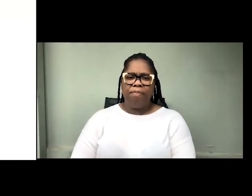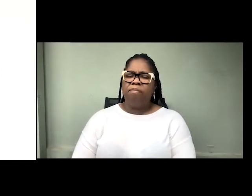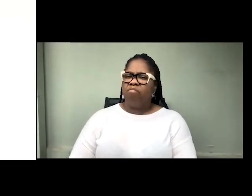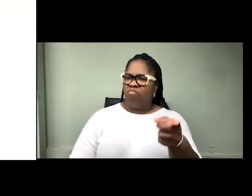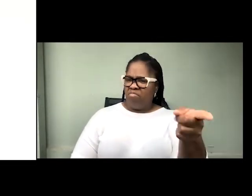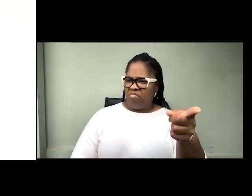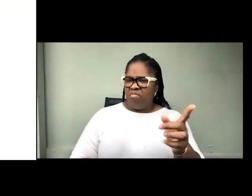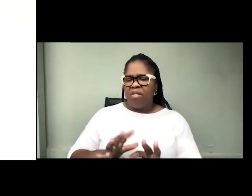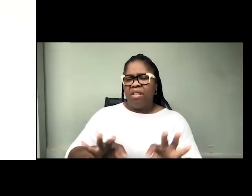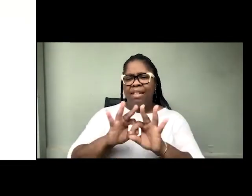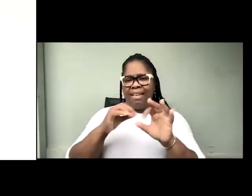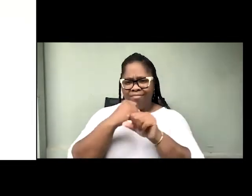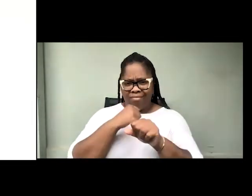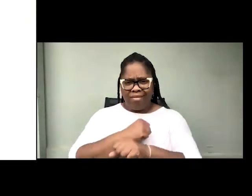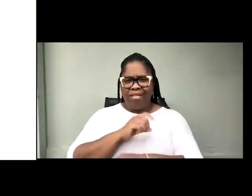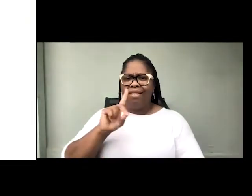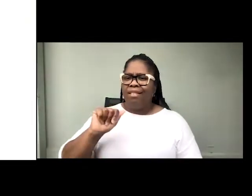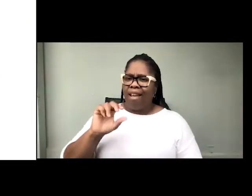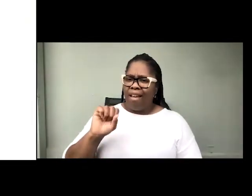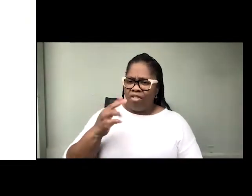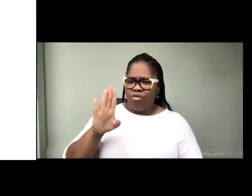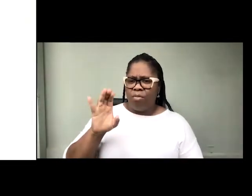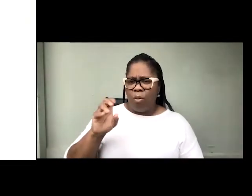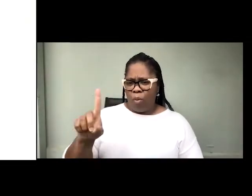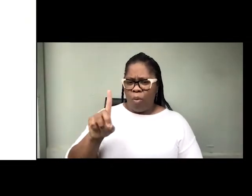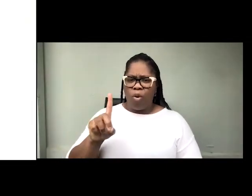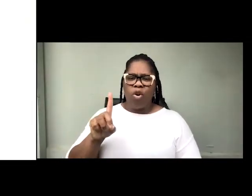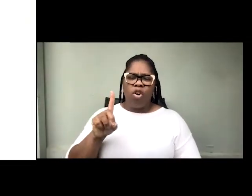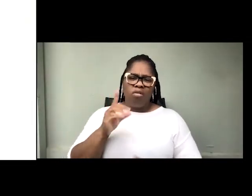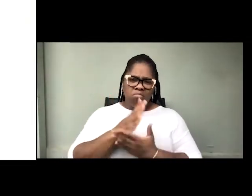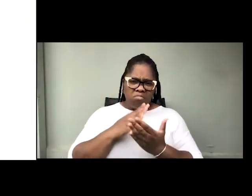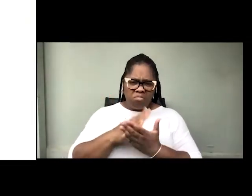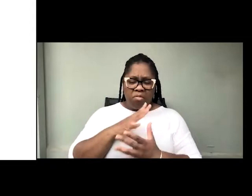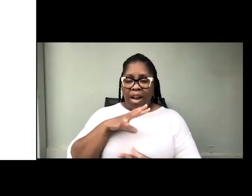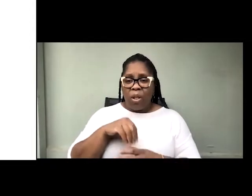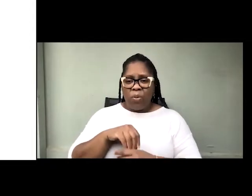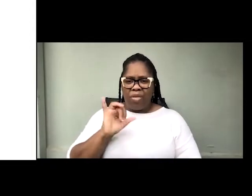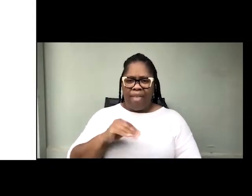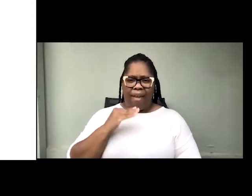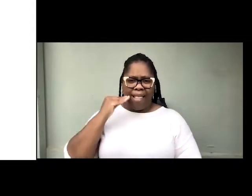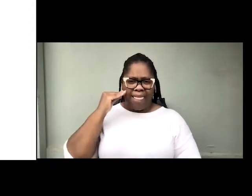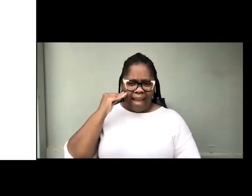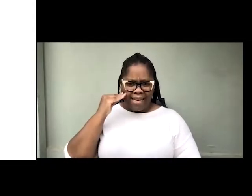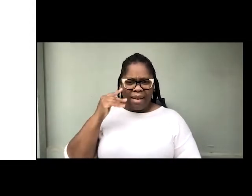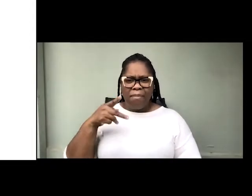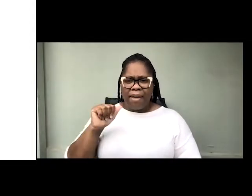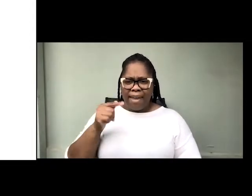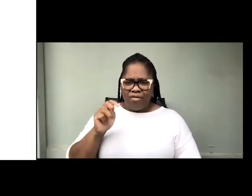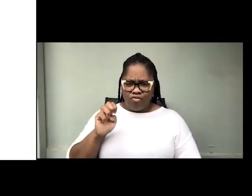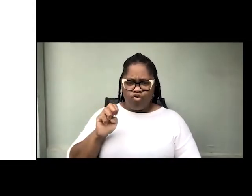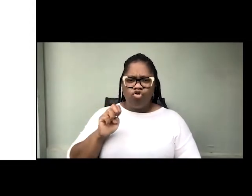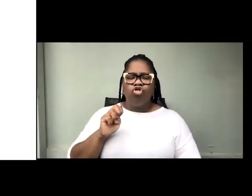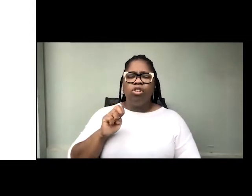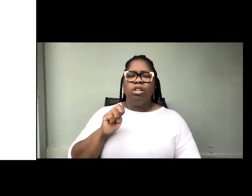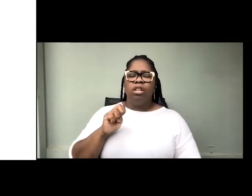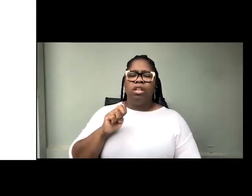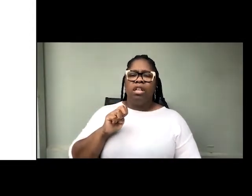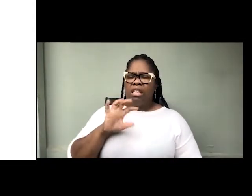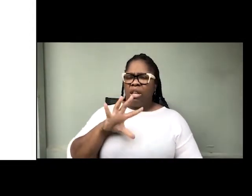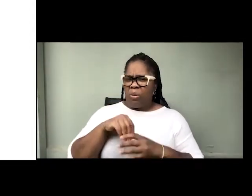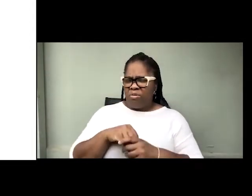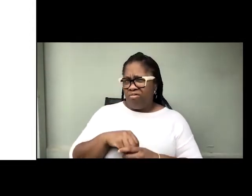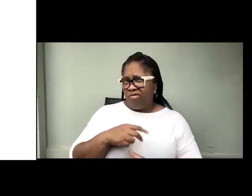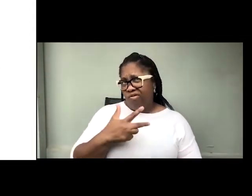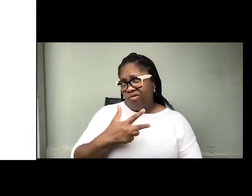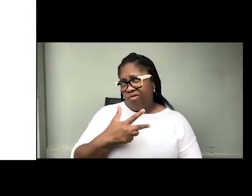data dashboard components include that landing page, which does include 4, I believe it's